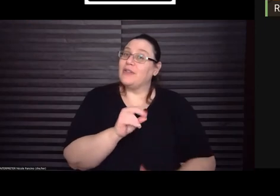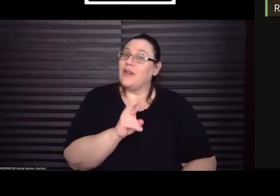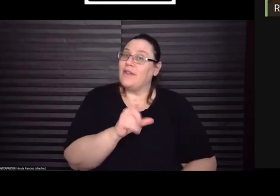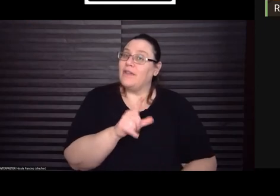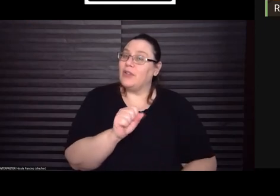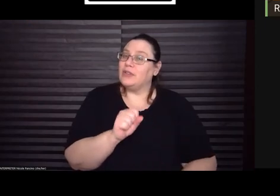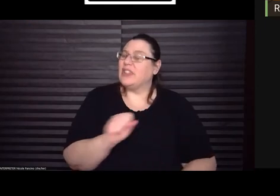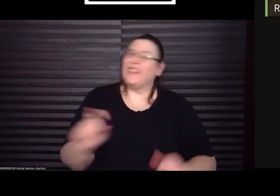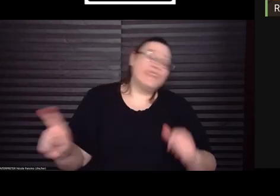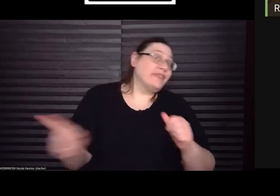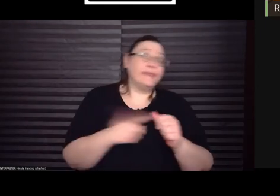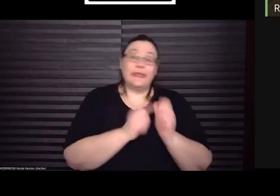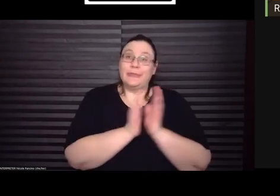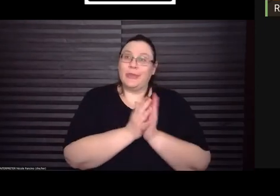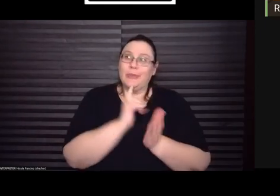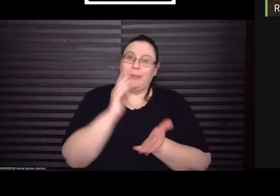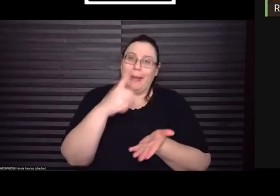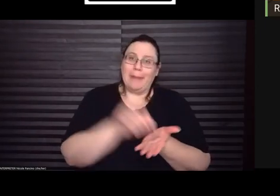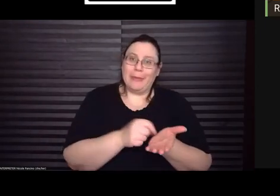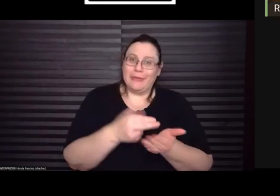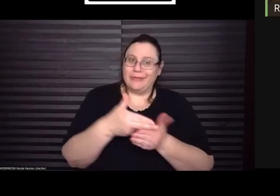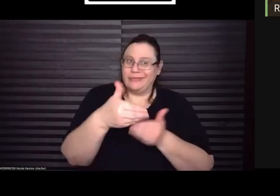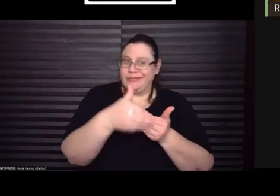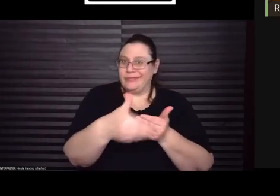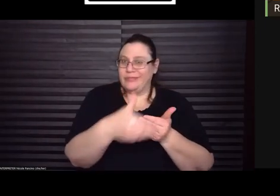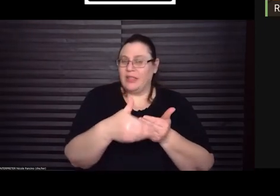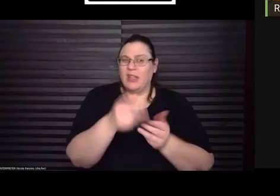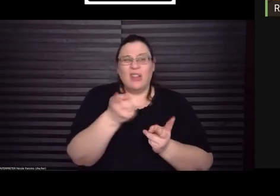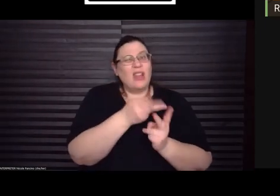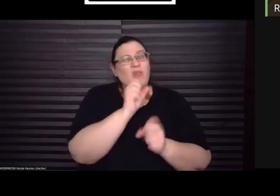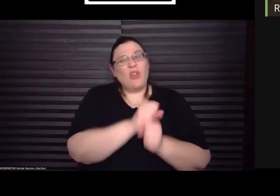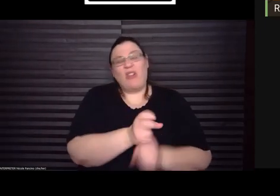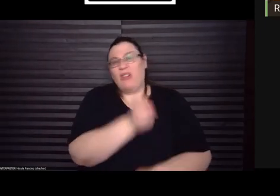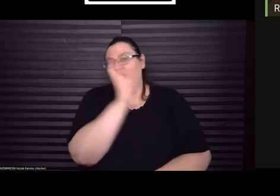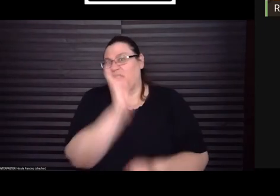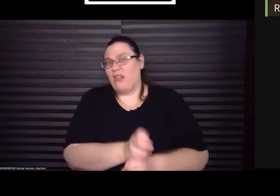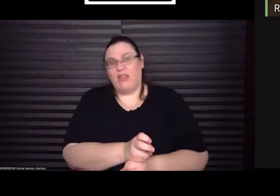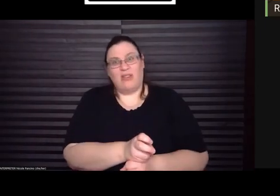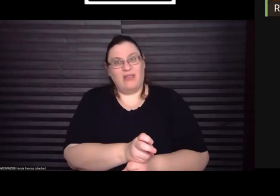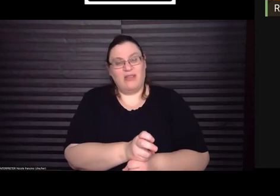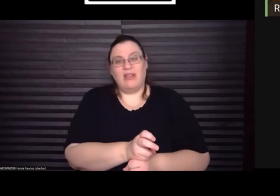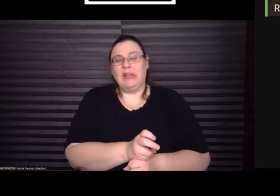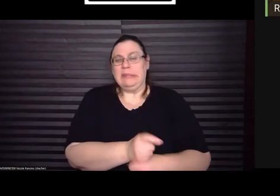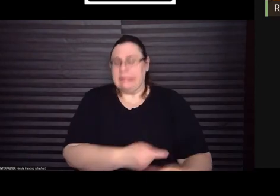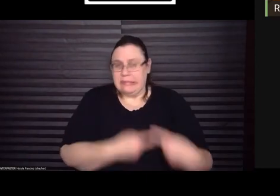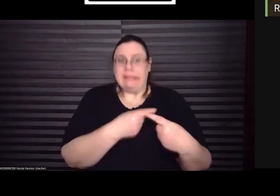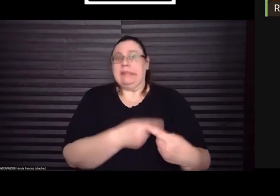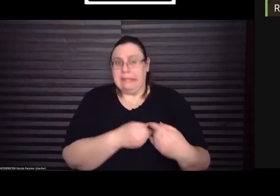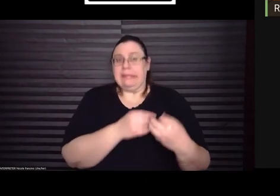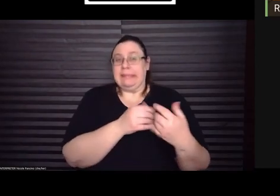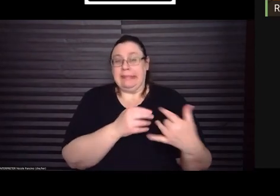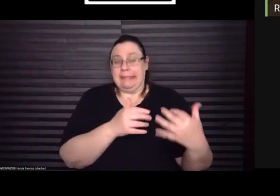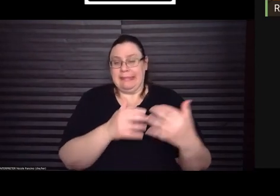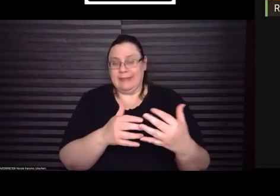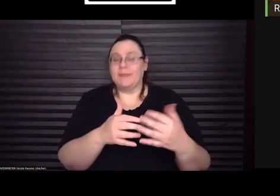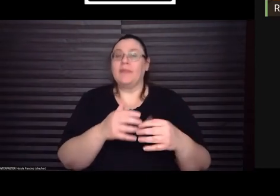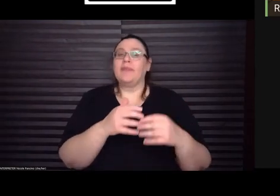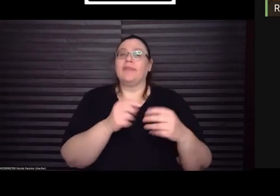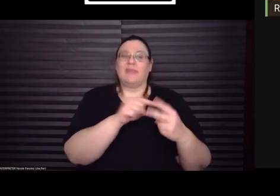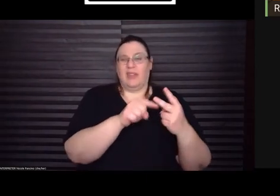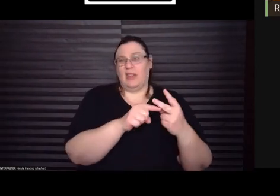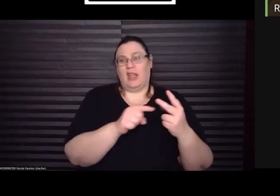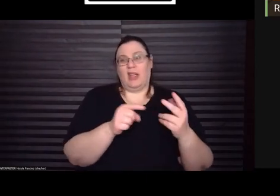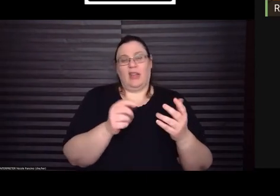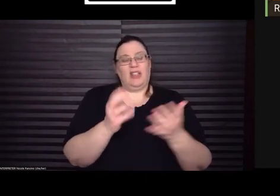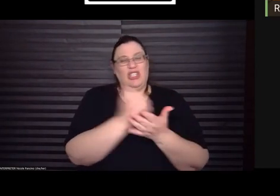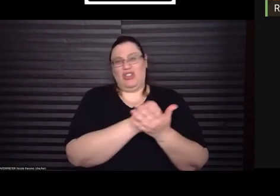novels, their debut novels, and they've worked really hard, you know, and, you know, struggle to get this far. And so